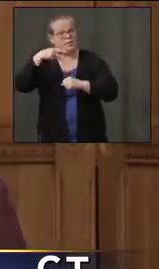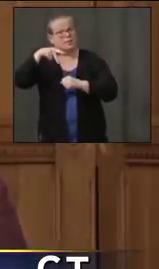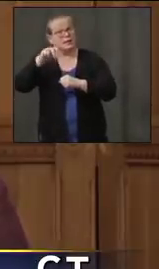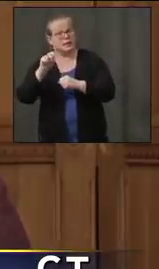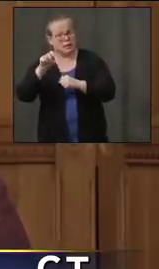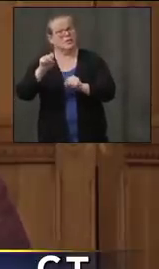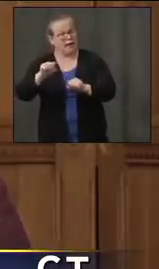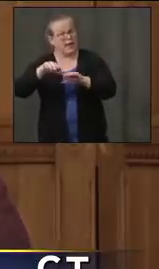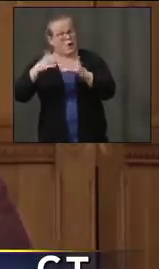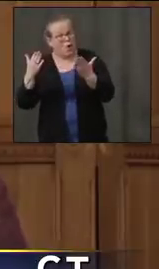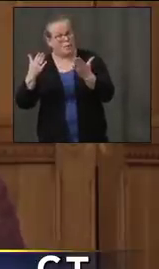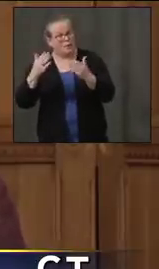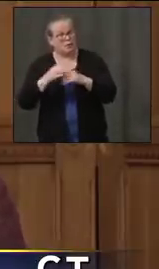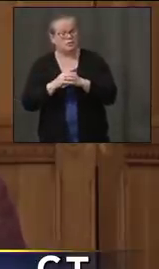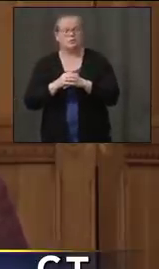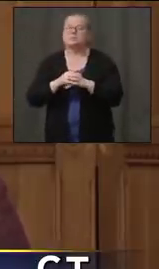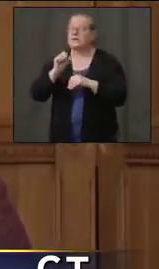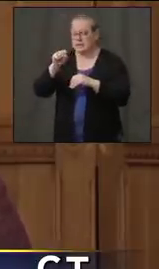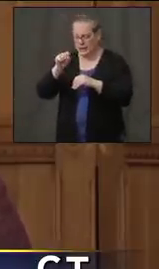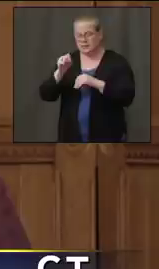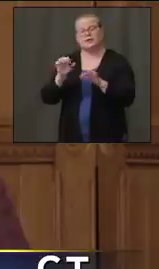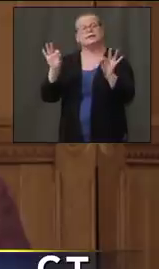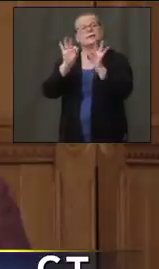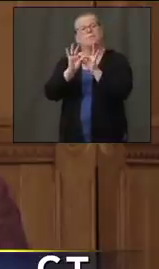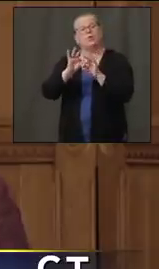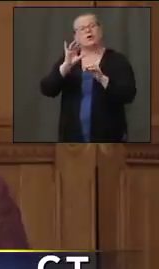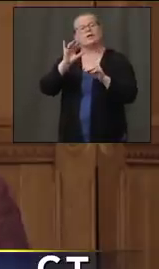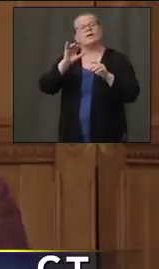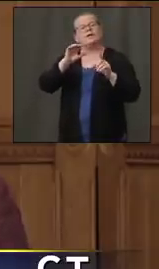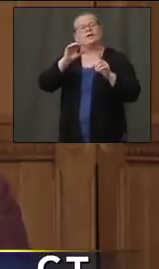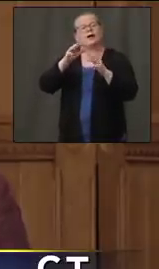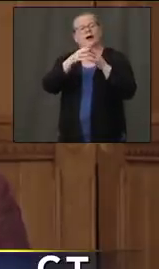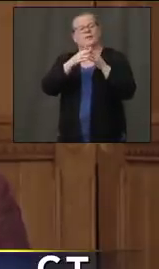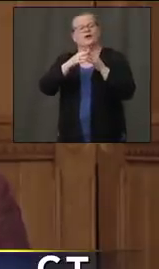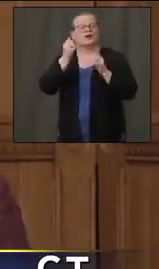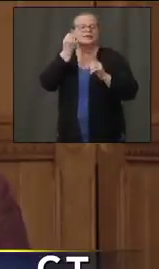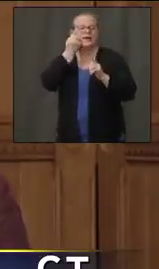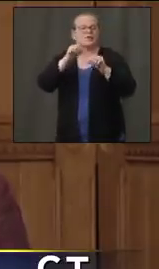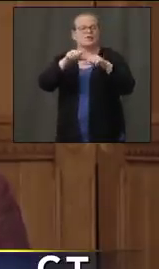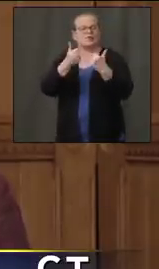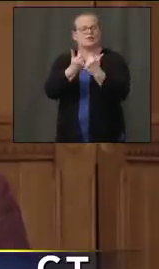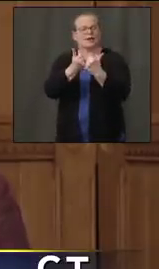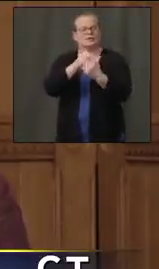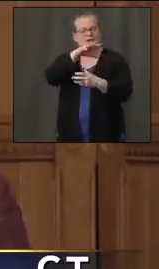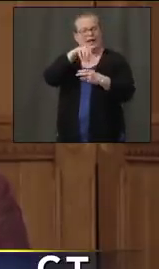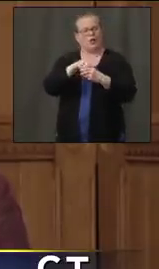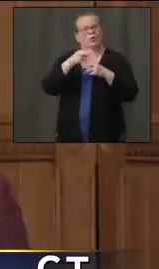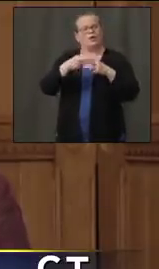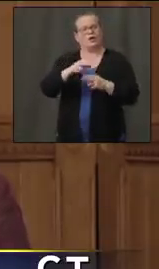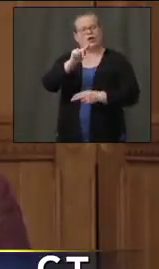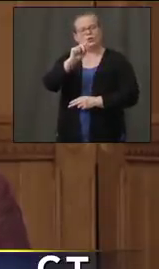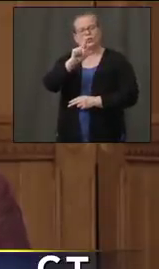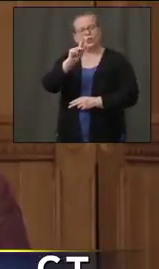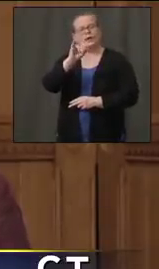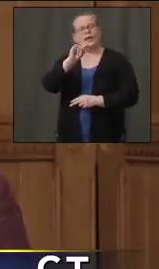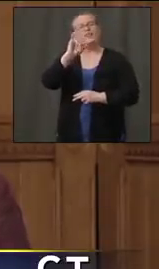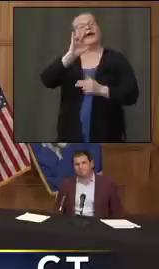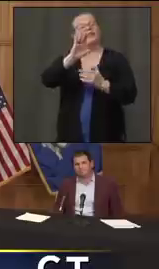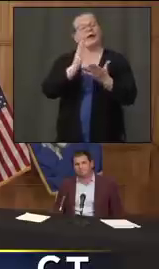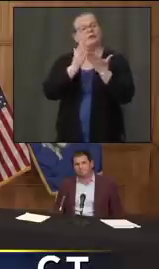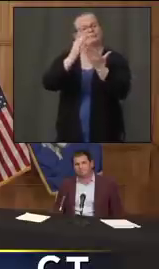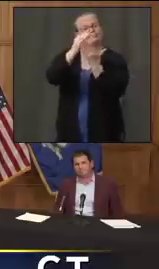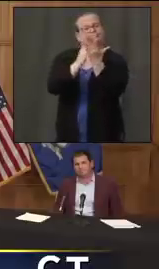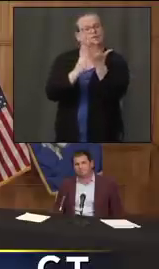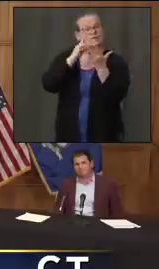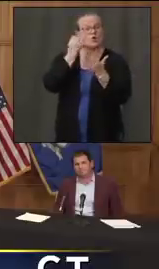level of the dentist and making sure that they're following that toolkit, which is important from the ADA, to resume the dental procedures. And